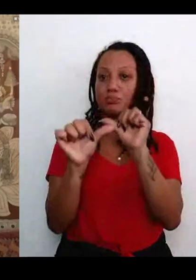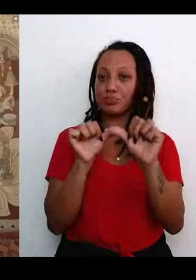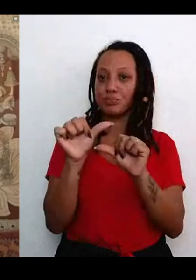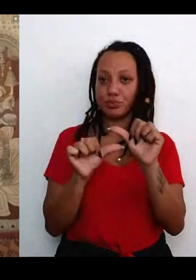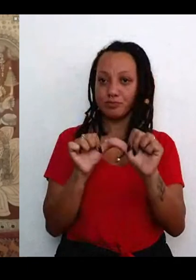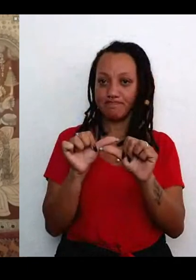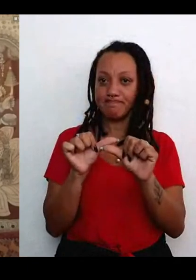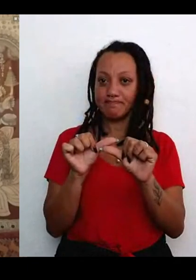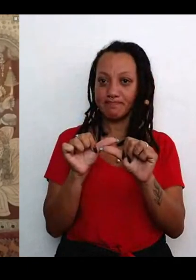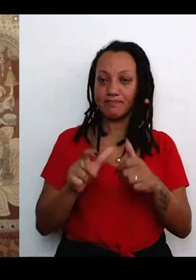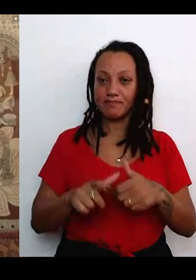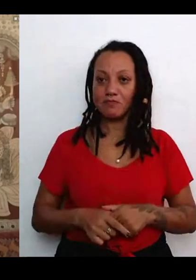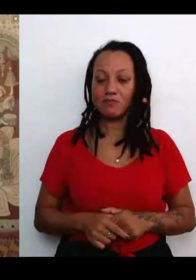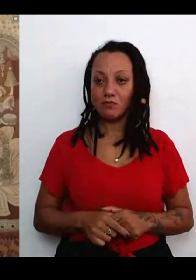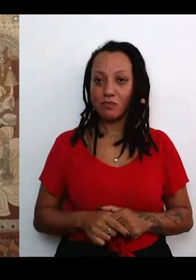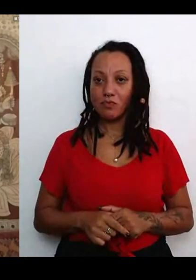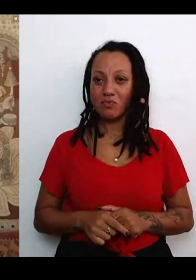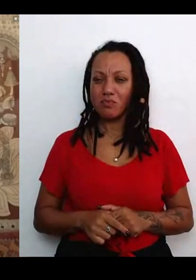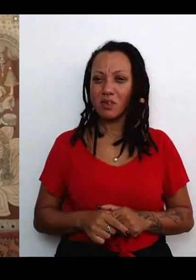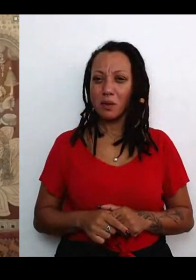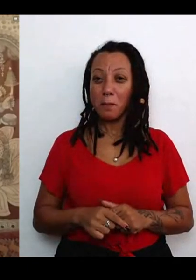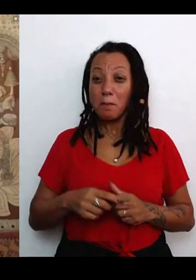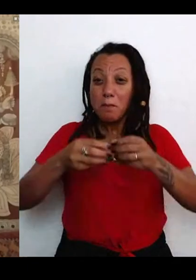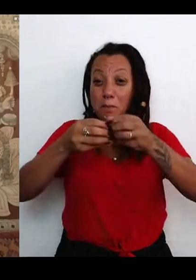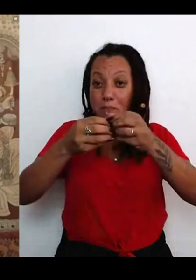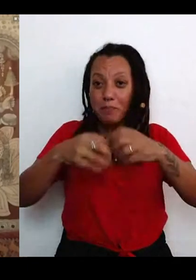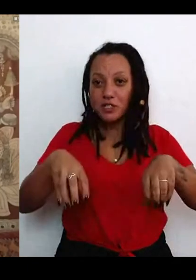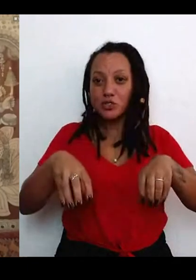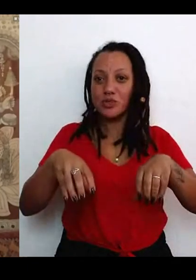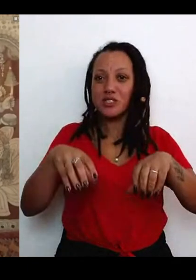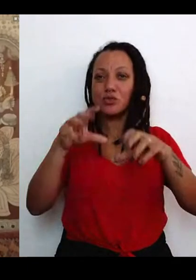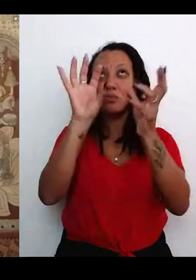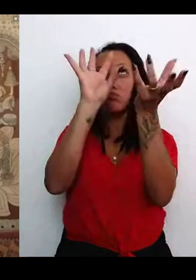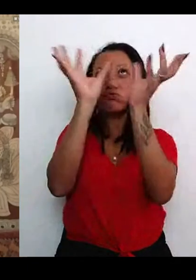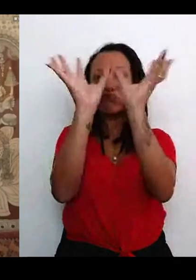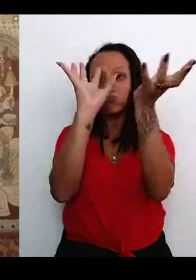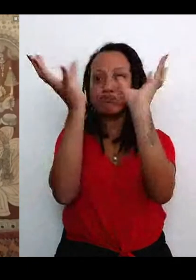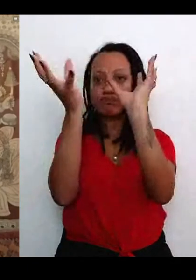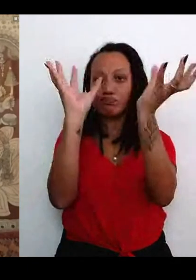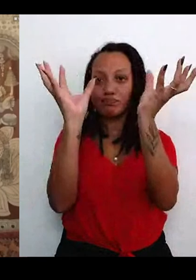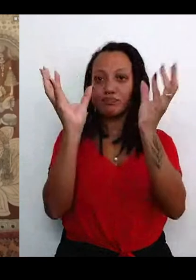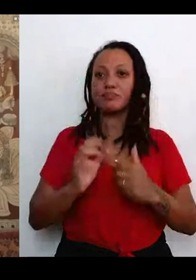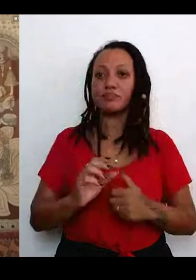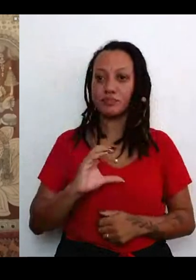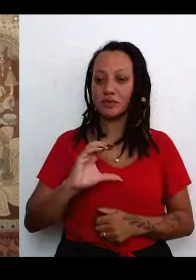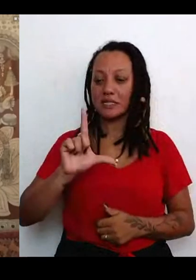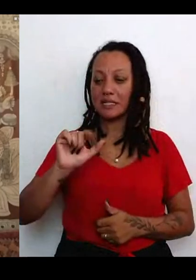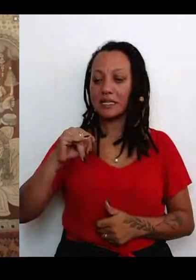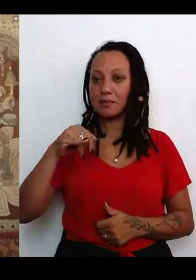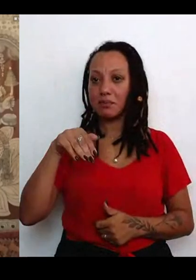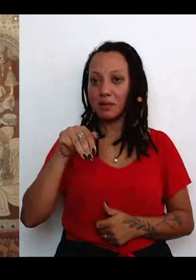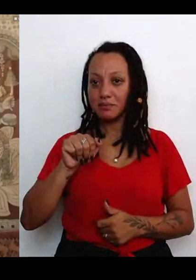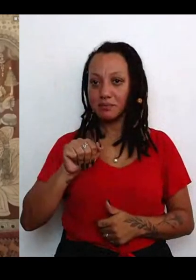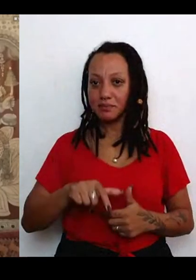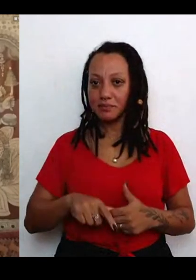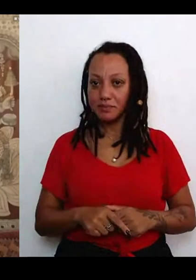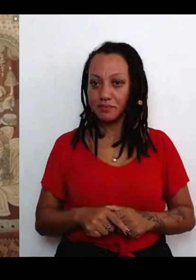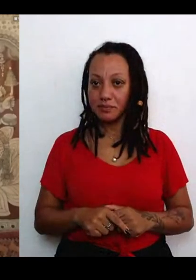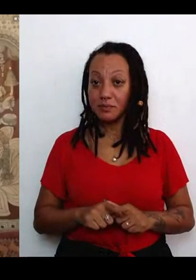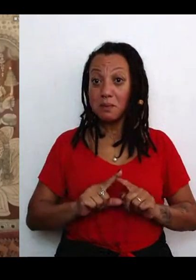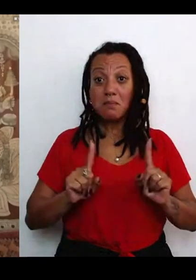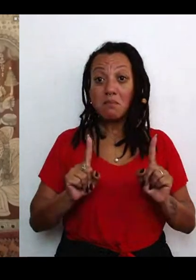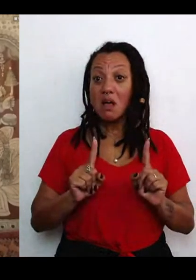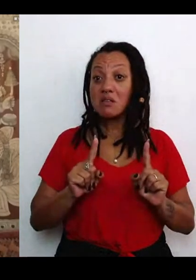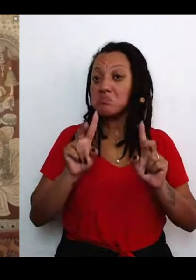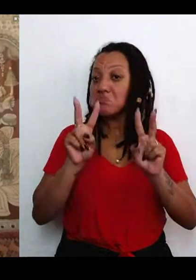and nobody talks about nitrous oxide because the same people who benefited